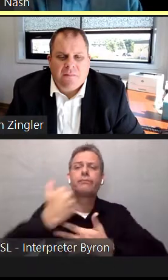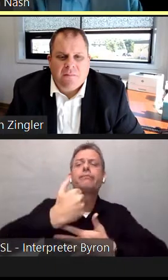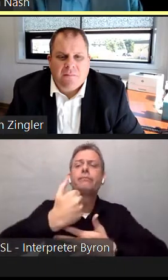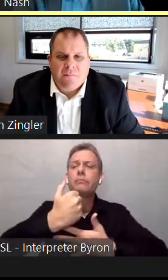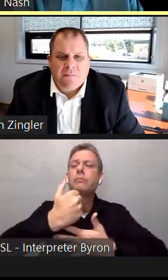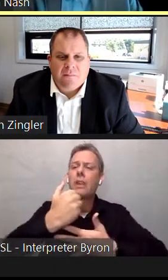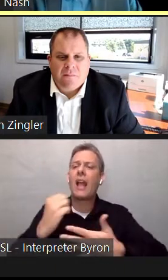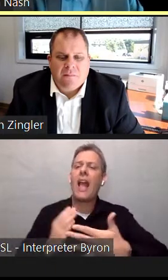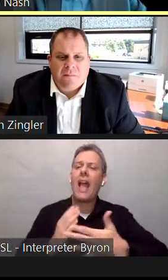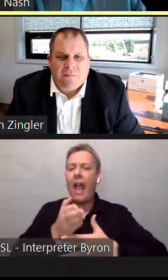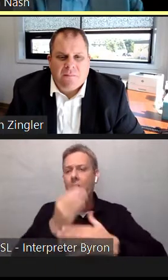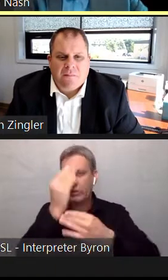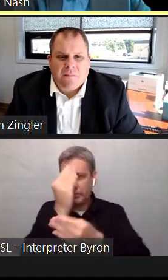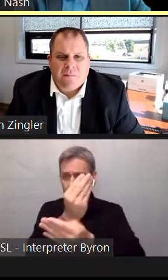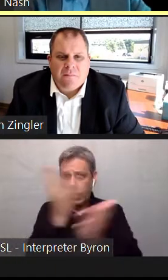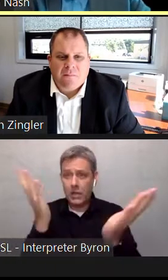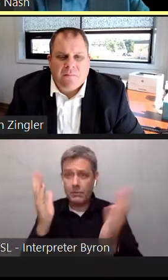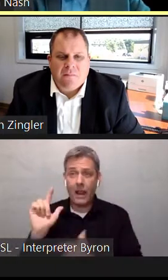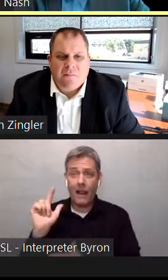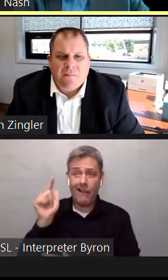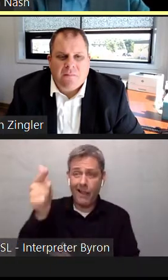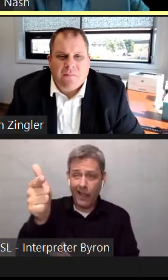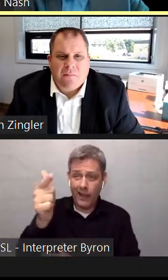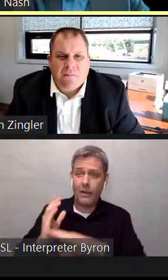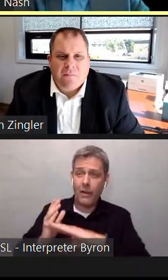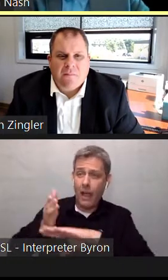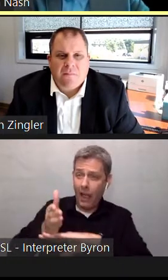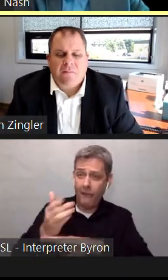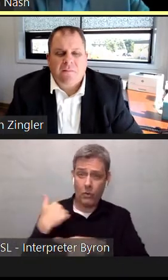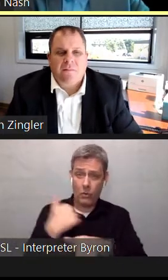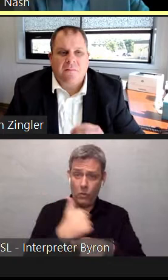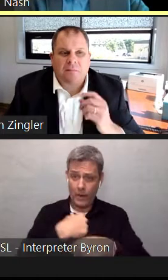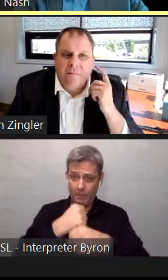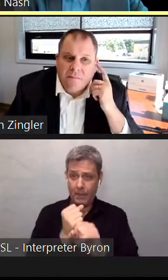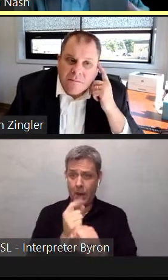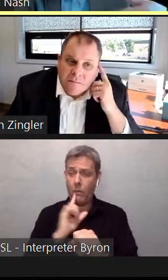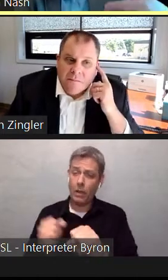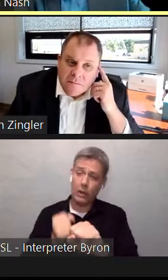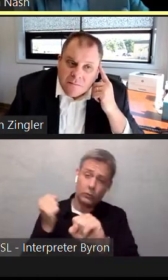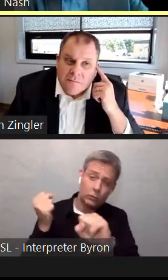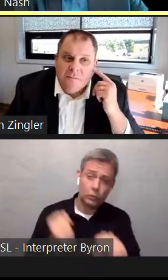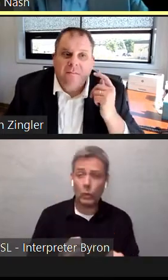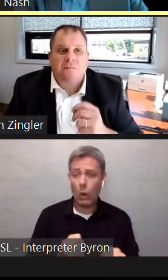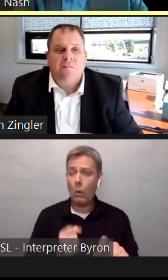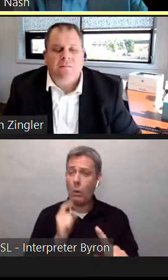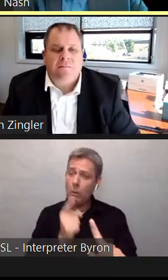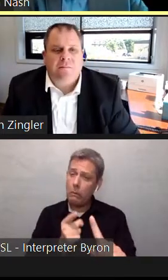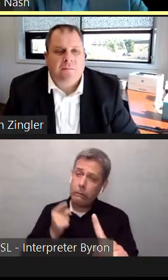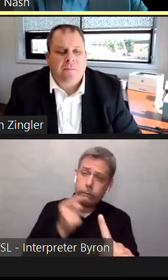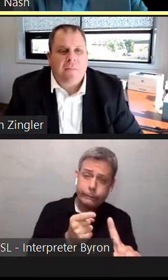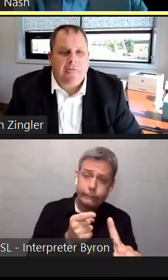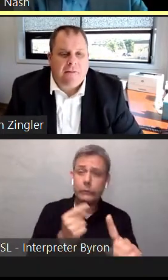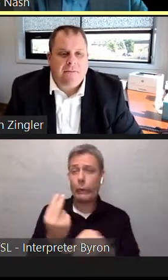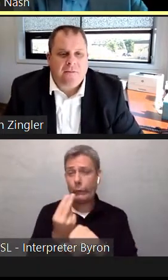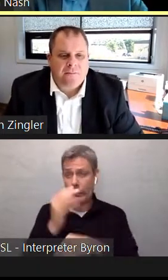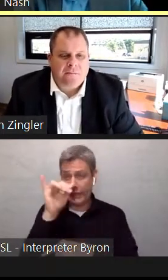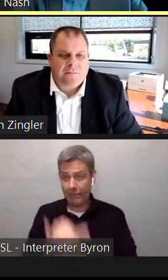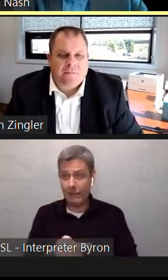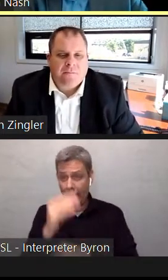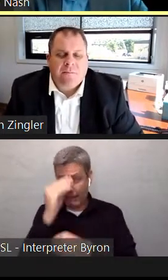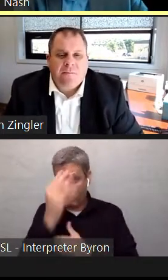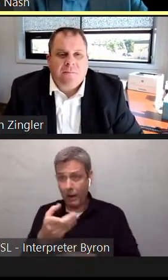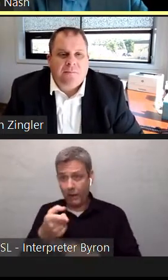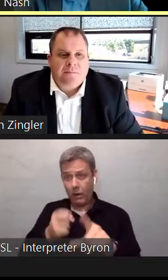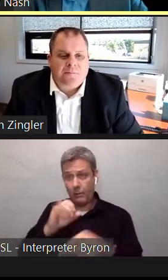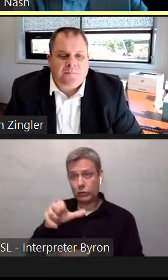announcements. And then later on, after us making a very strong case, using the data that we had, Johns Hopkins was